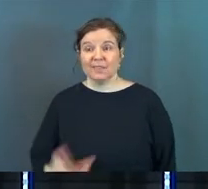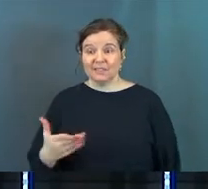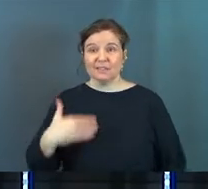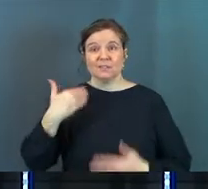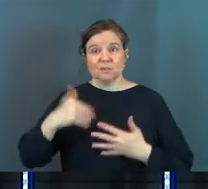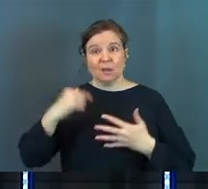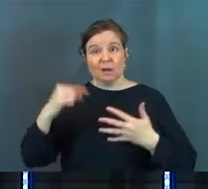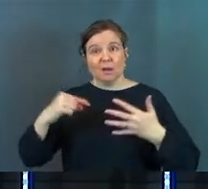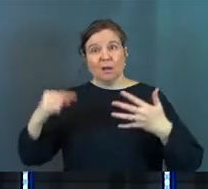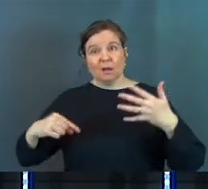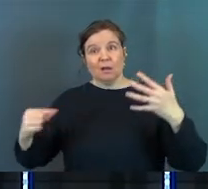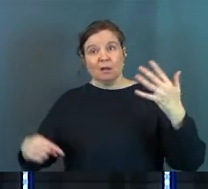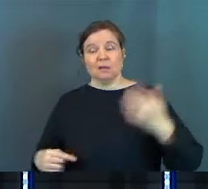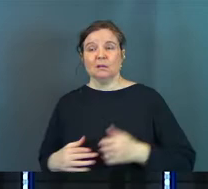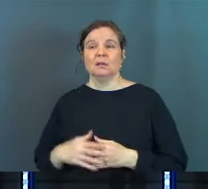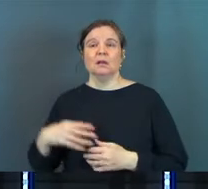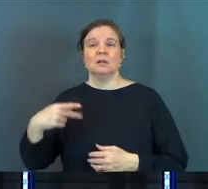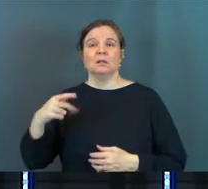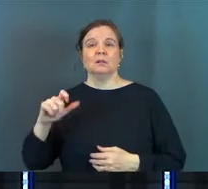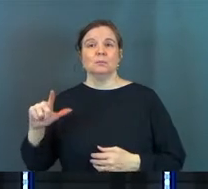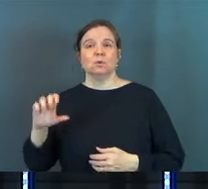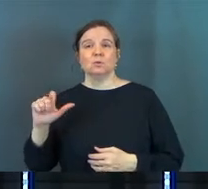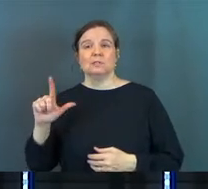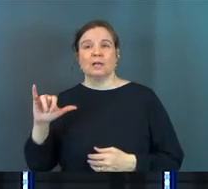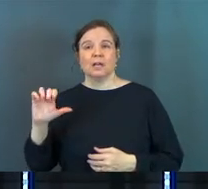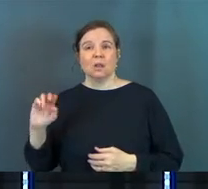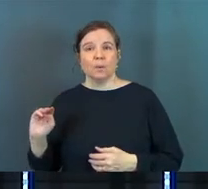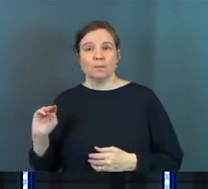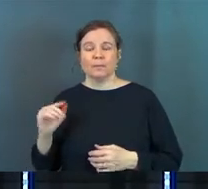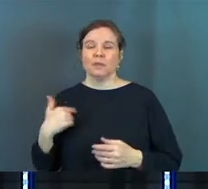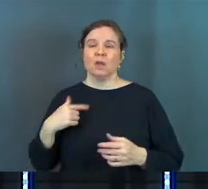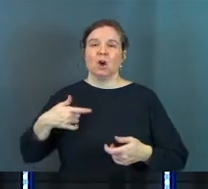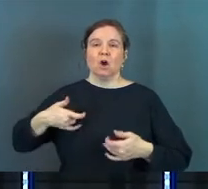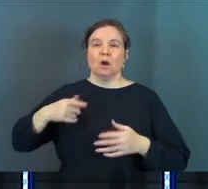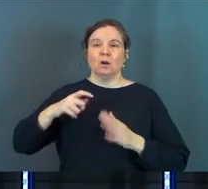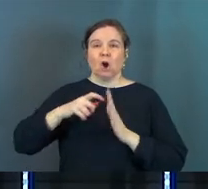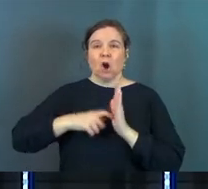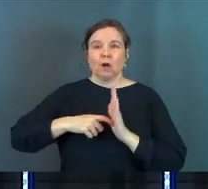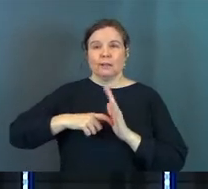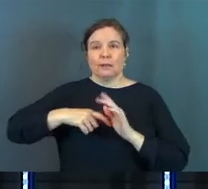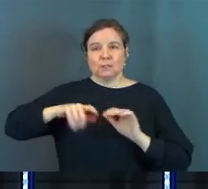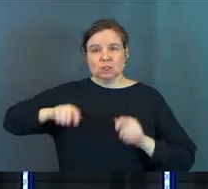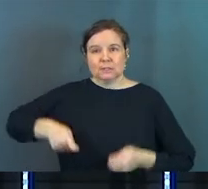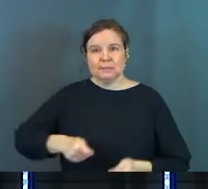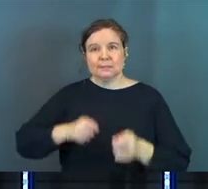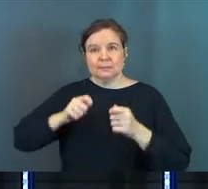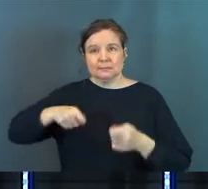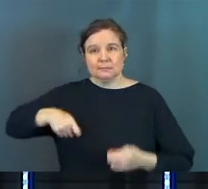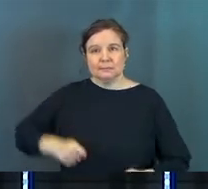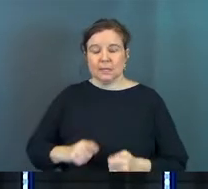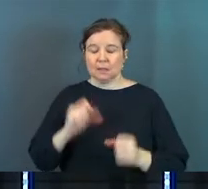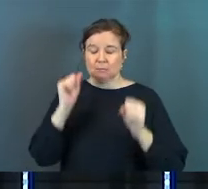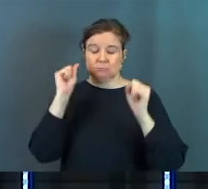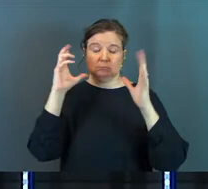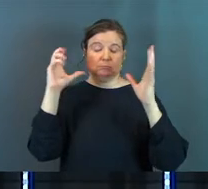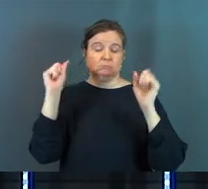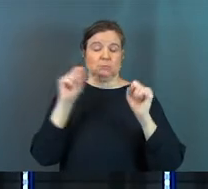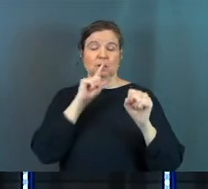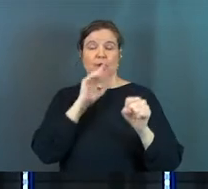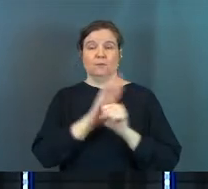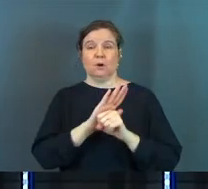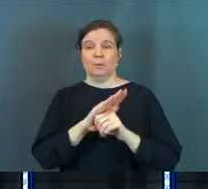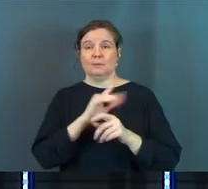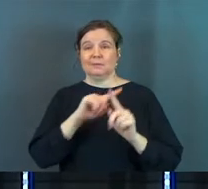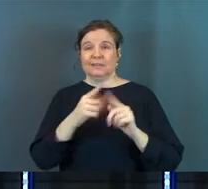stuff goes on and on, the Pool of Siloam. It goes on and on and on. There are archaeological digs. It would blow your mind, affirming all kinds of things from the